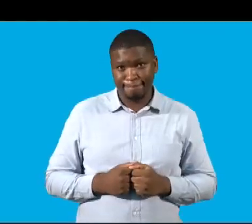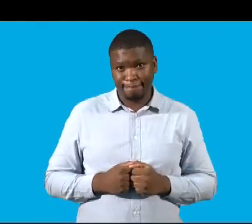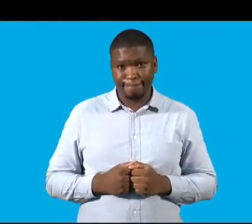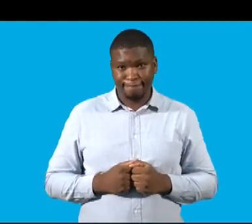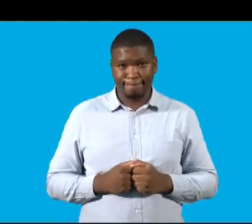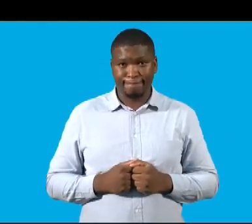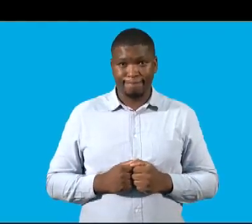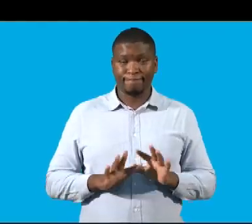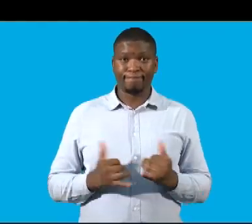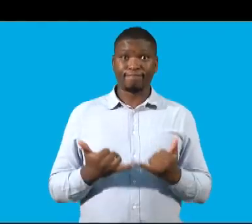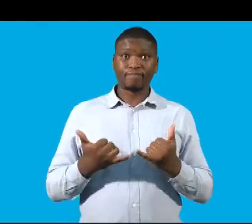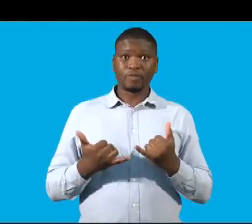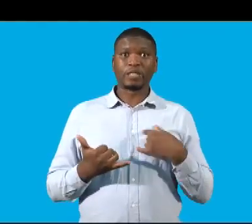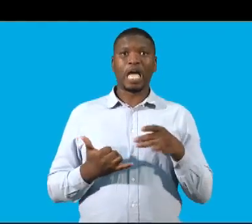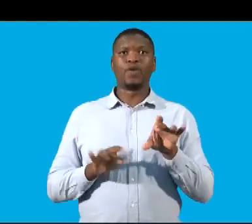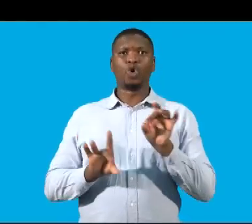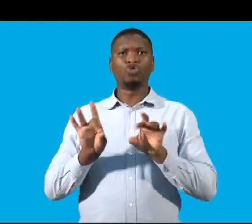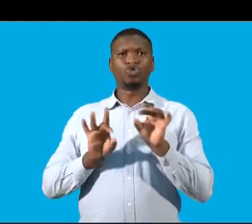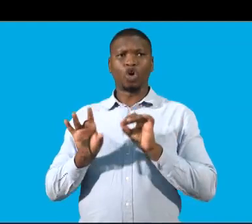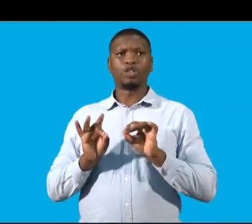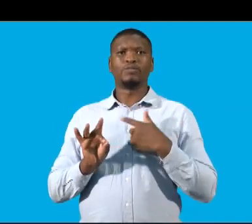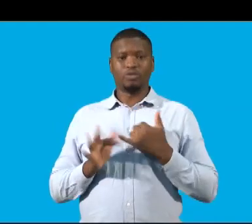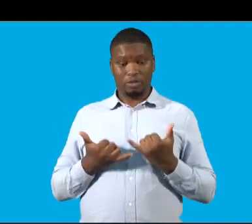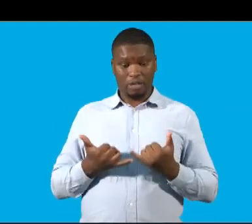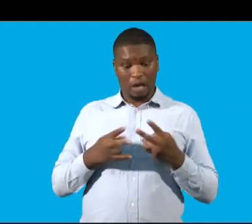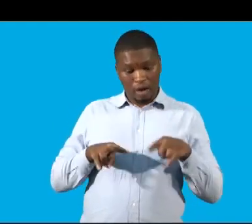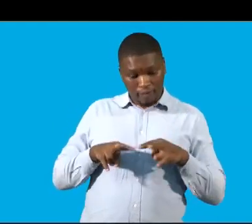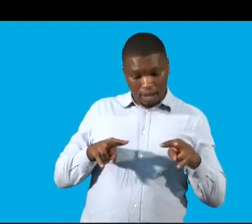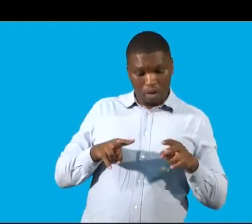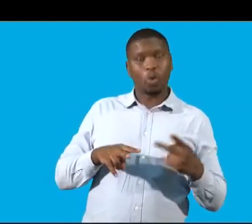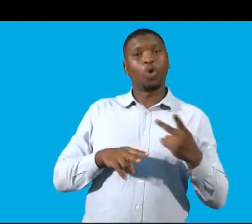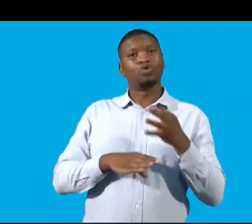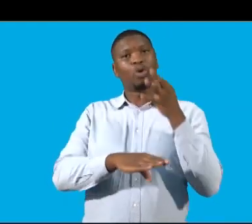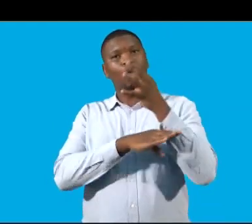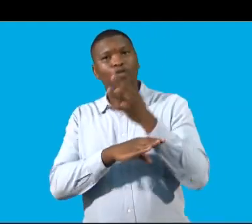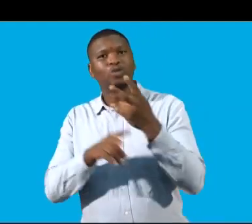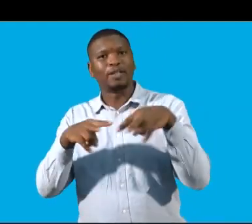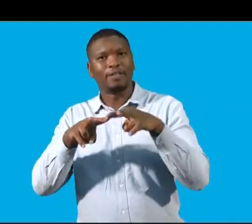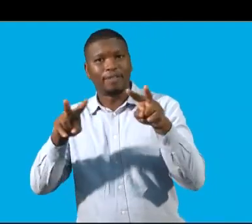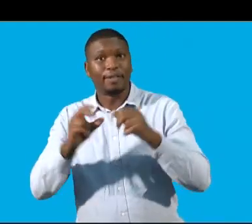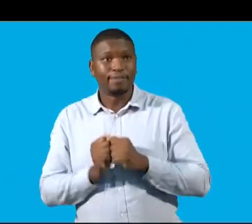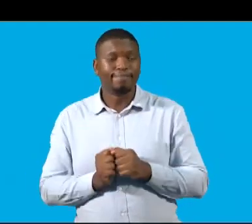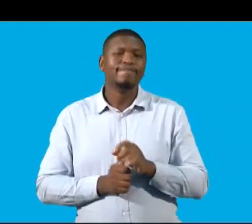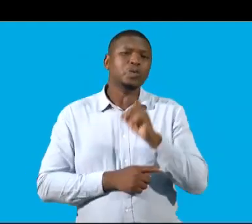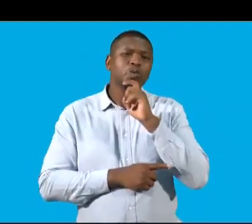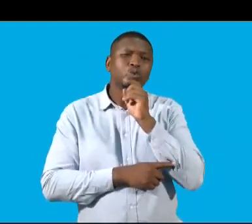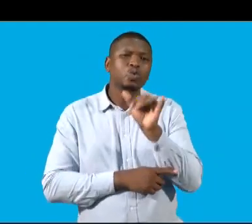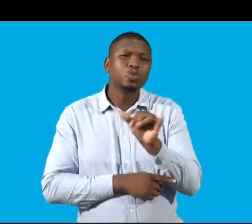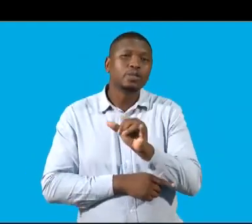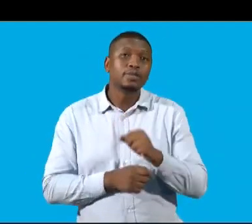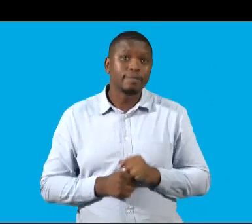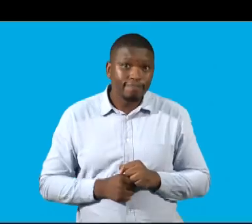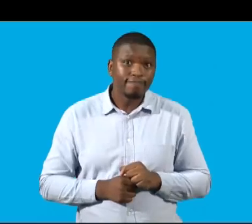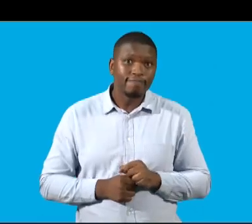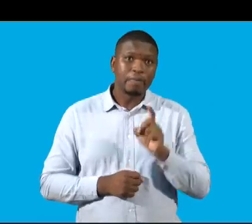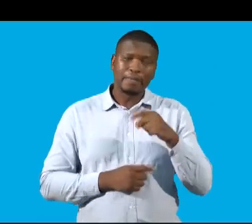their formula. Now we have a choice between the present value formula and the future value formula. Which one are we going to